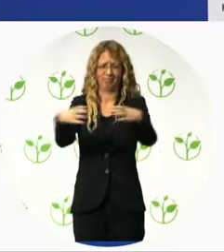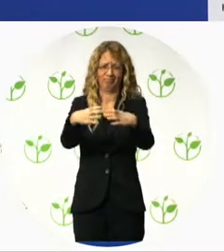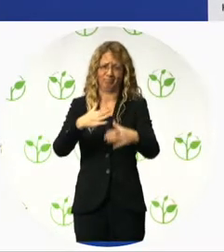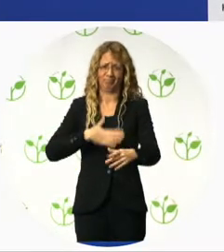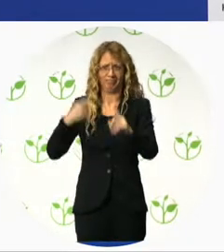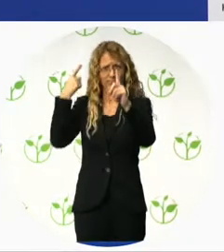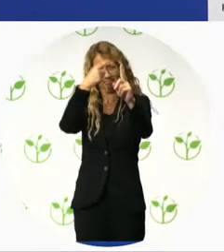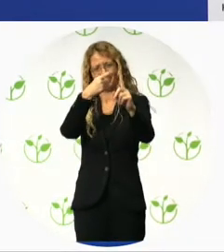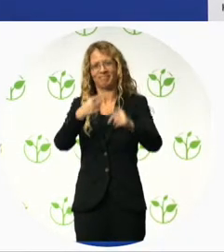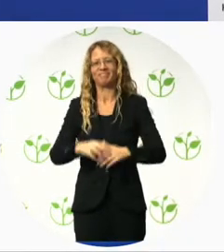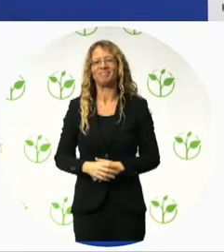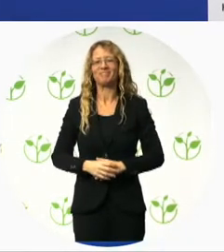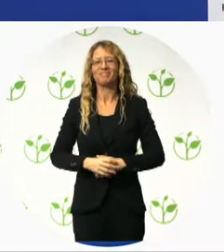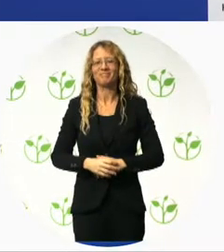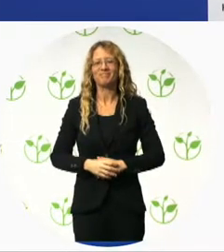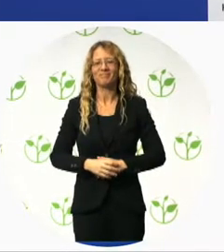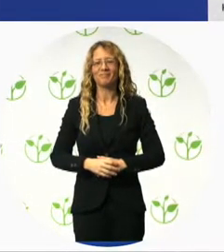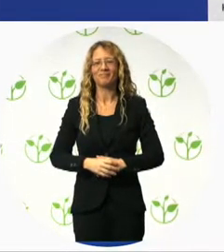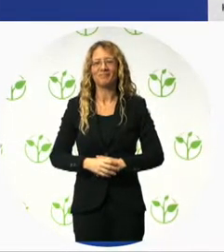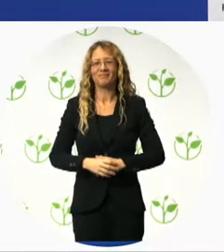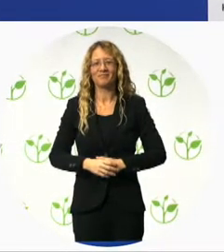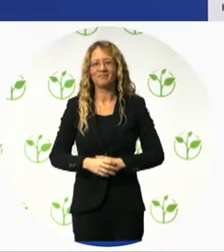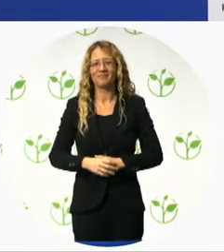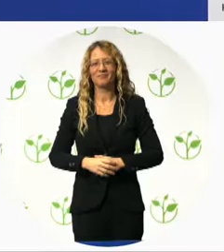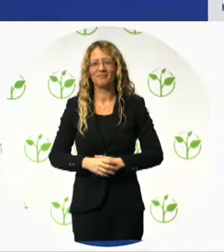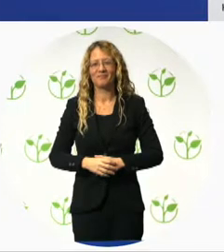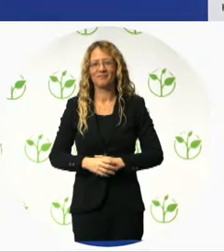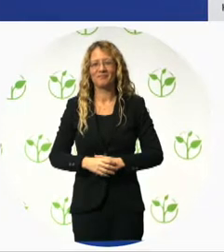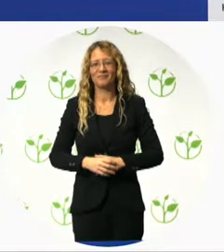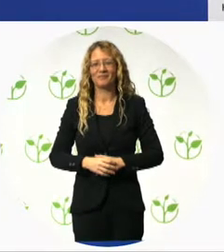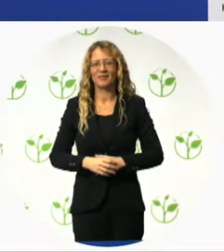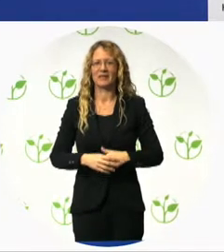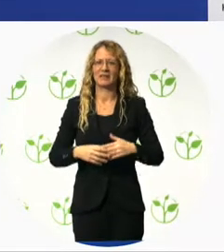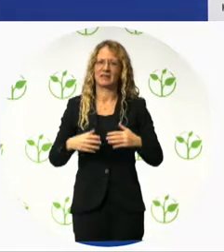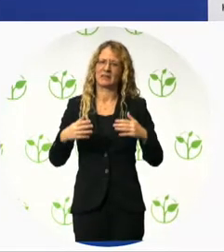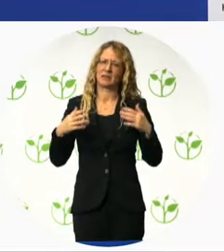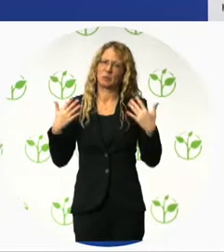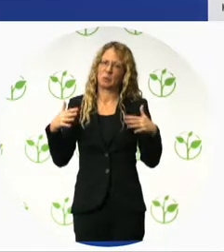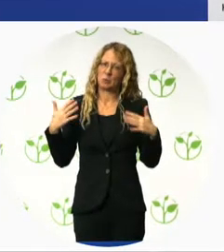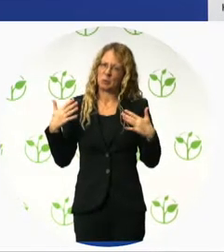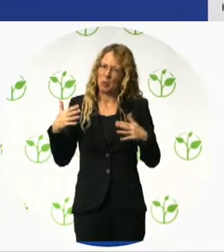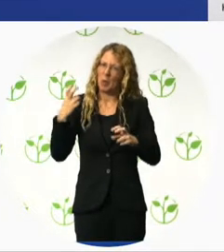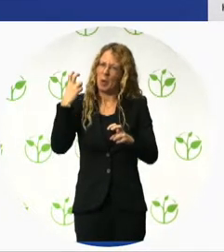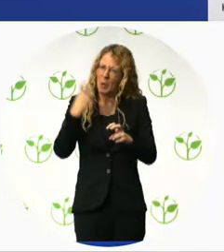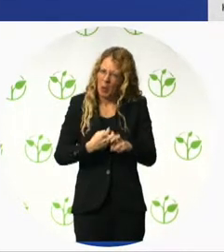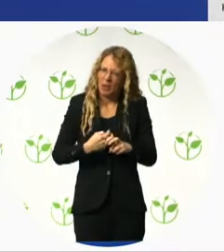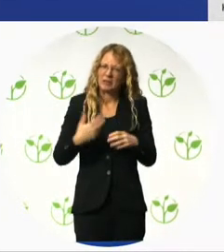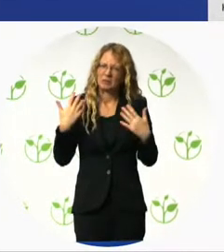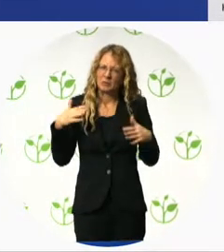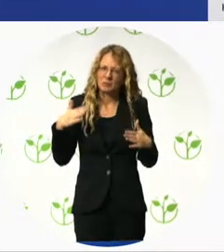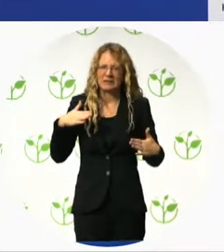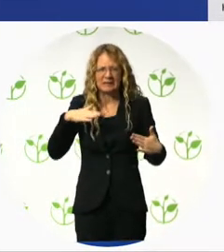One of the main challenges that we are facing nowadays is the fact that this requires a lot of a